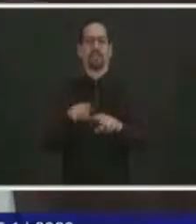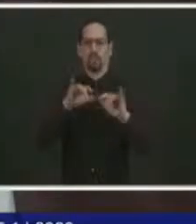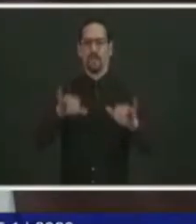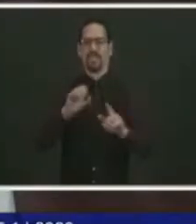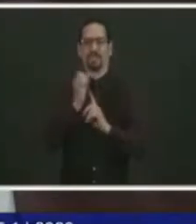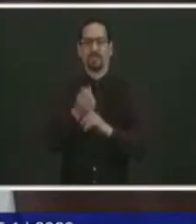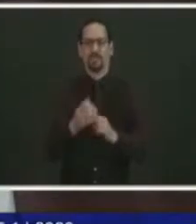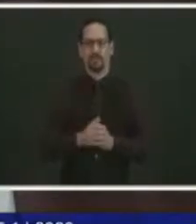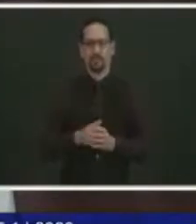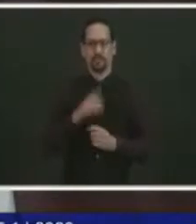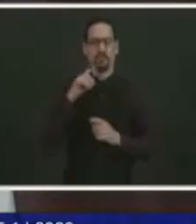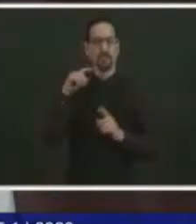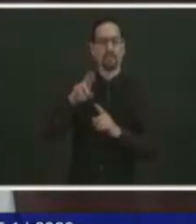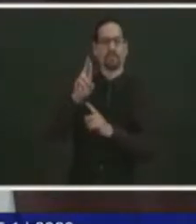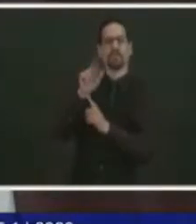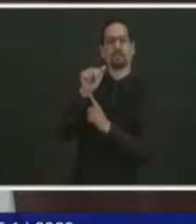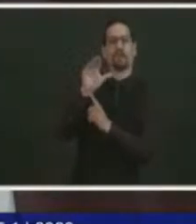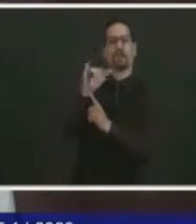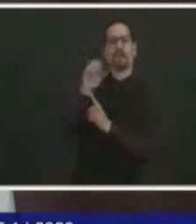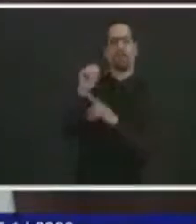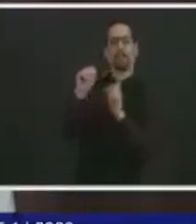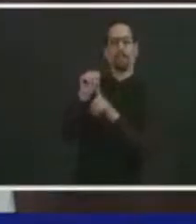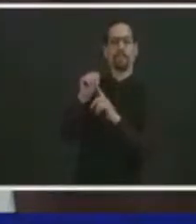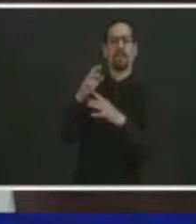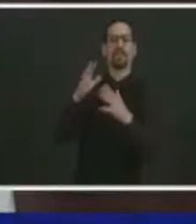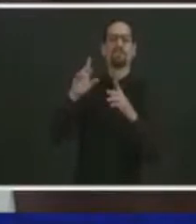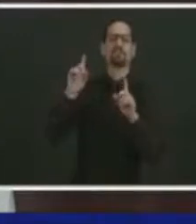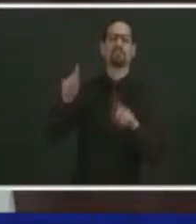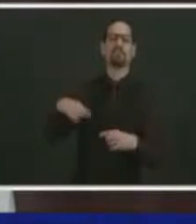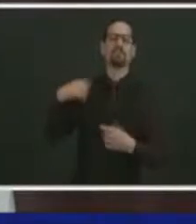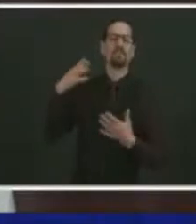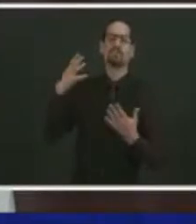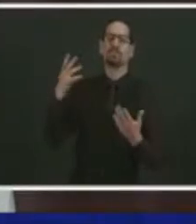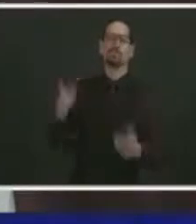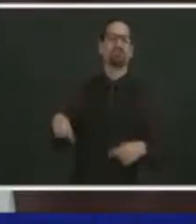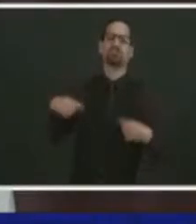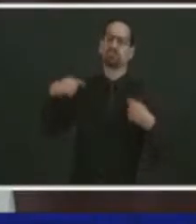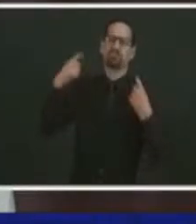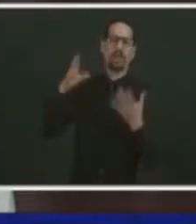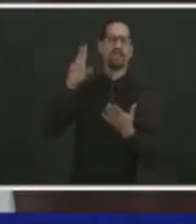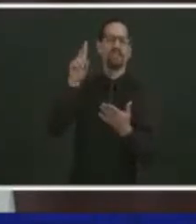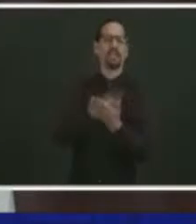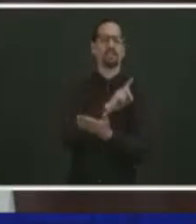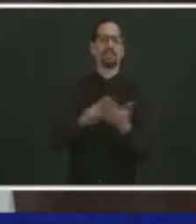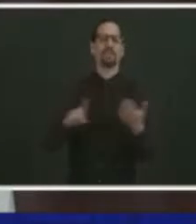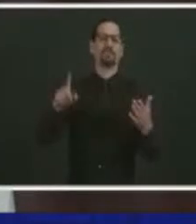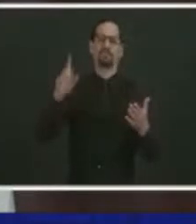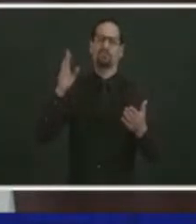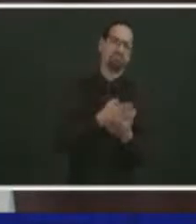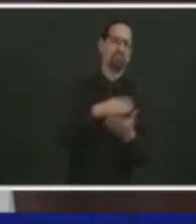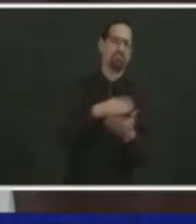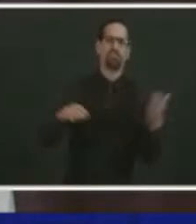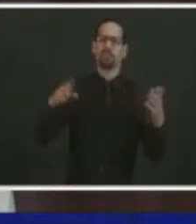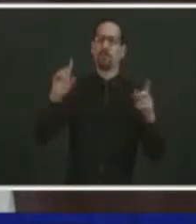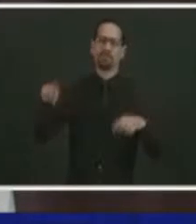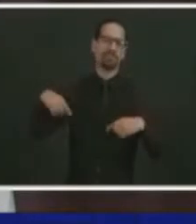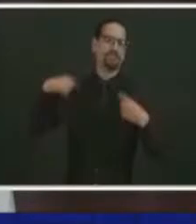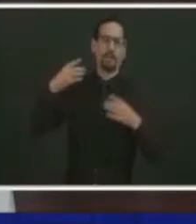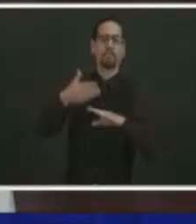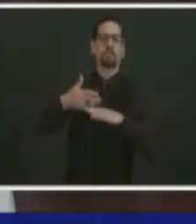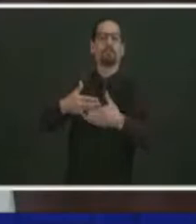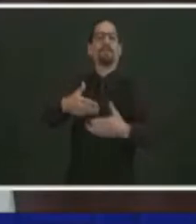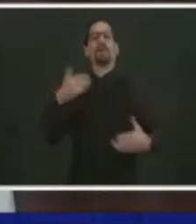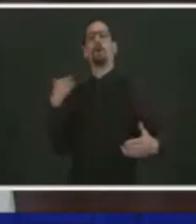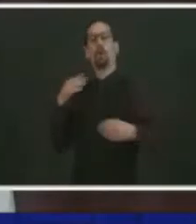Racism existed before COVID. It is ugly in all of its forms, and we all need to do more